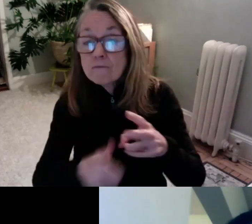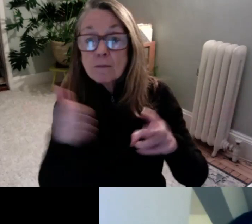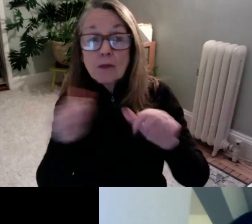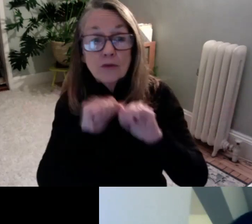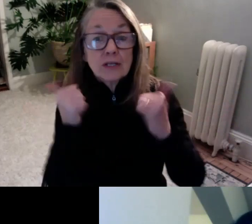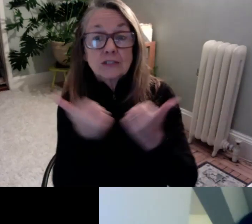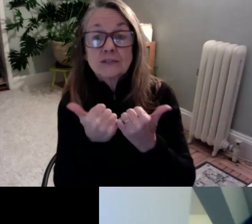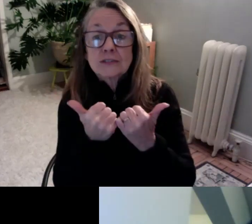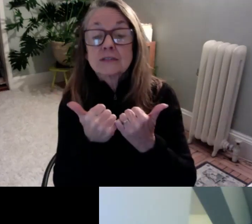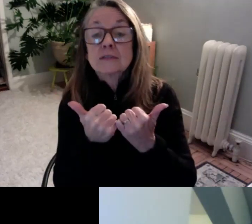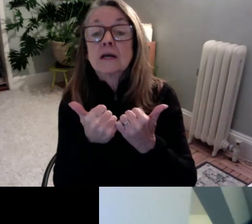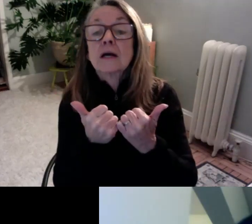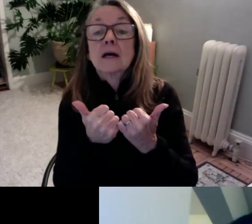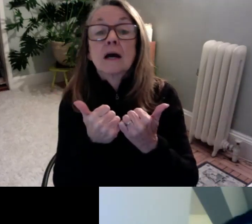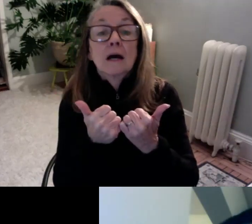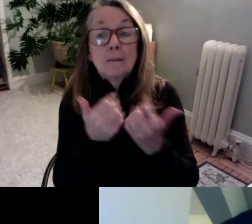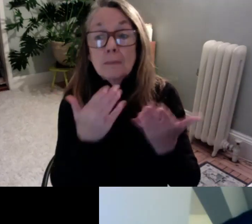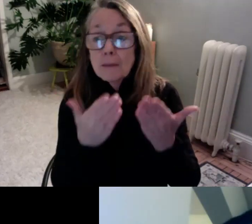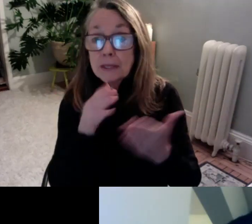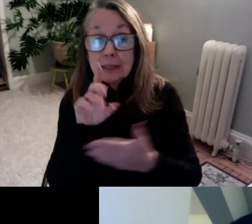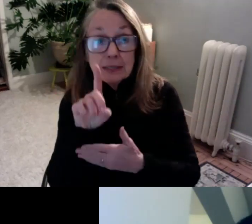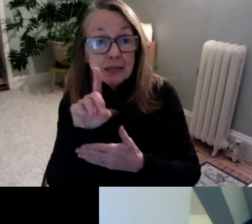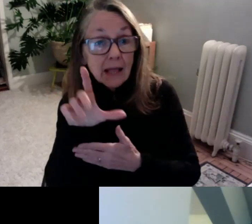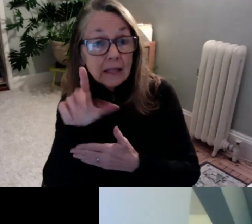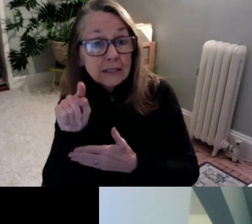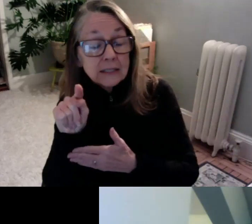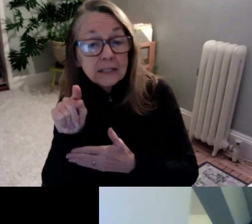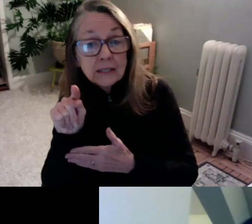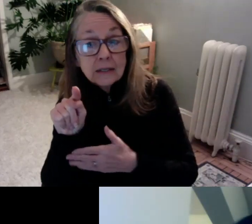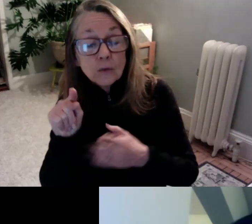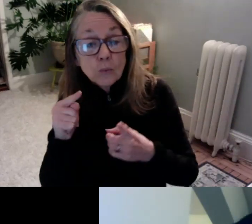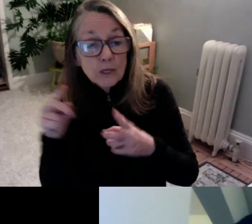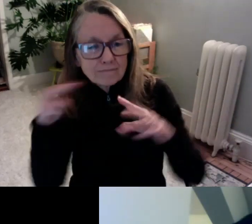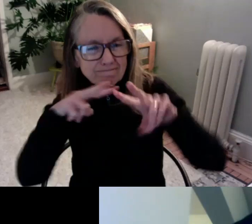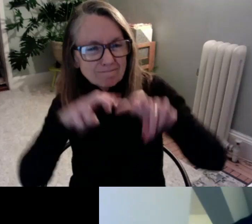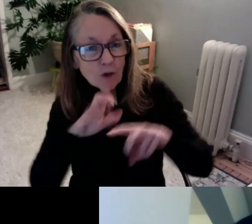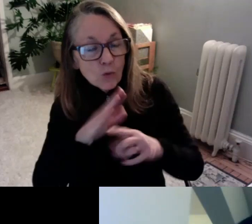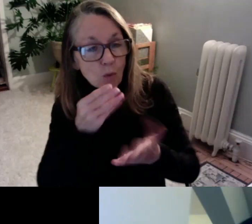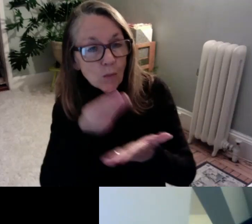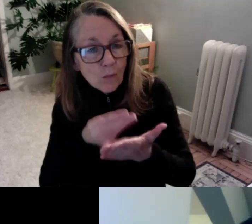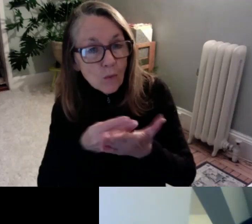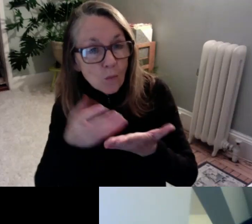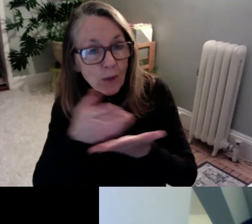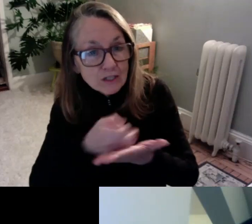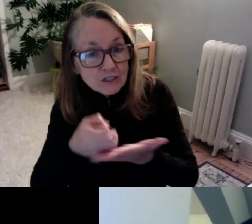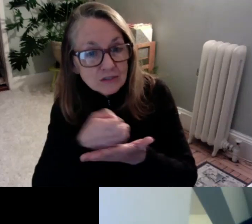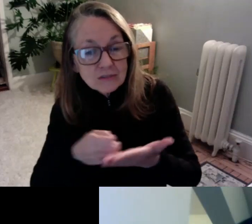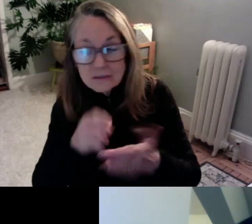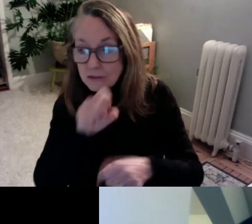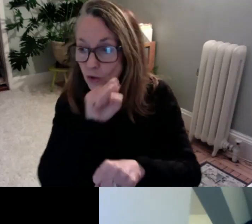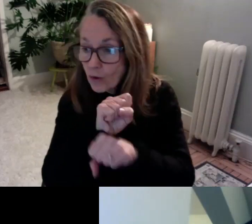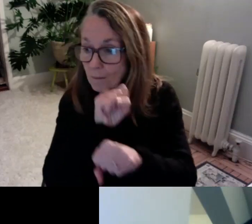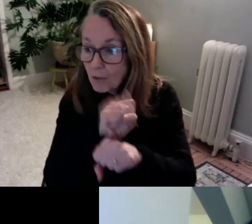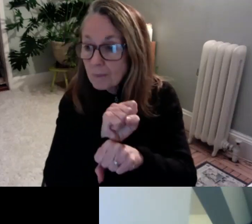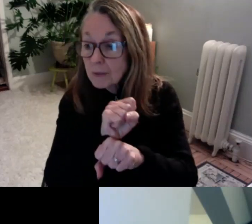Department of Labor and Trading, to say, for a given quarter, what did your wages look like? What did your employment look like? If you